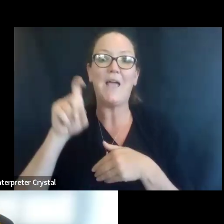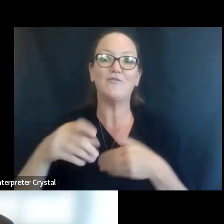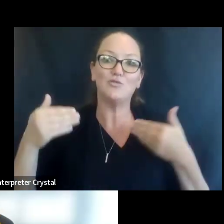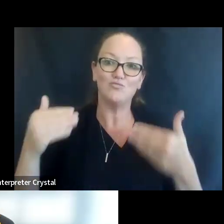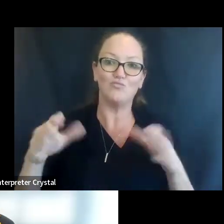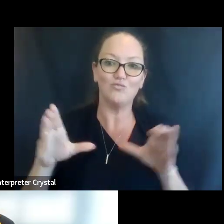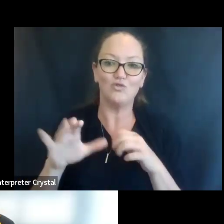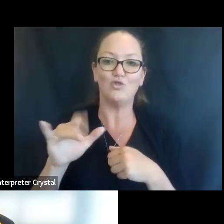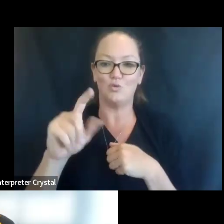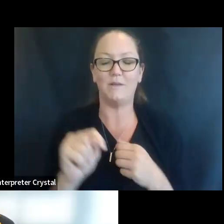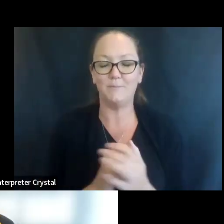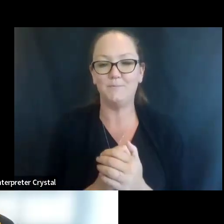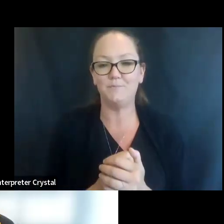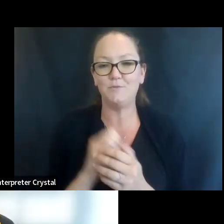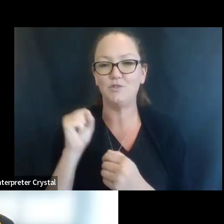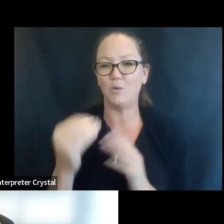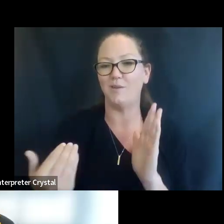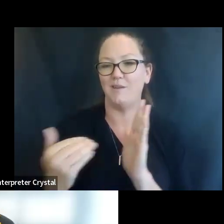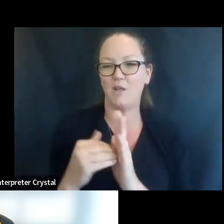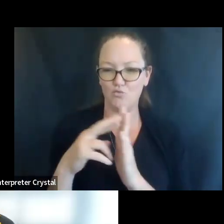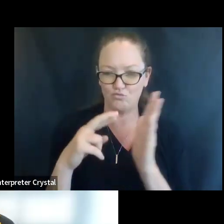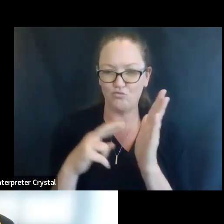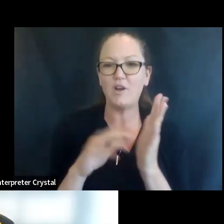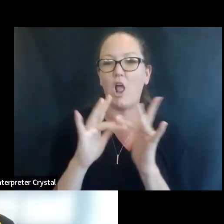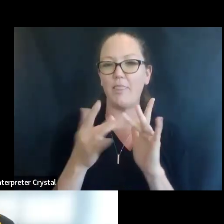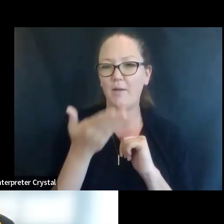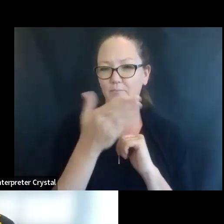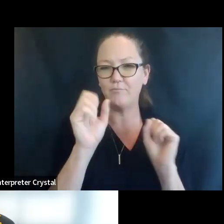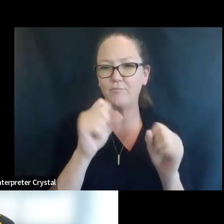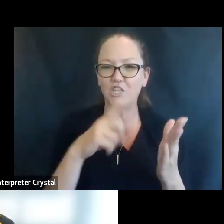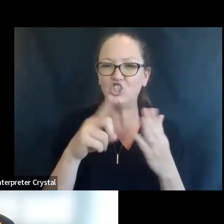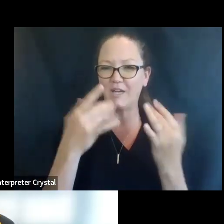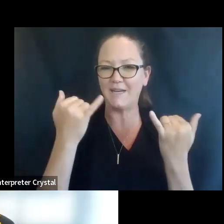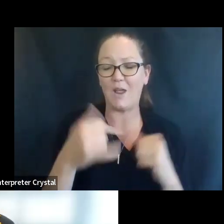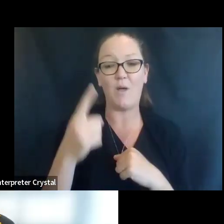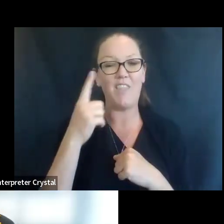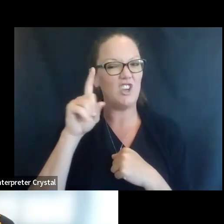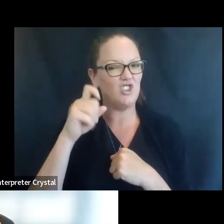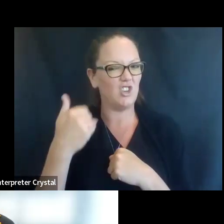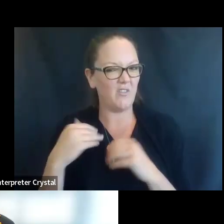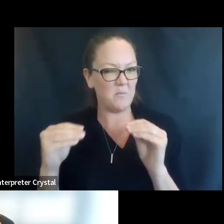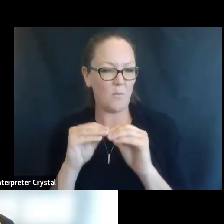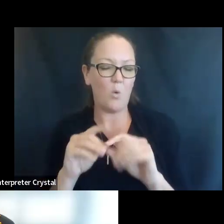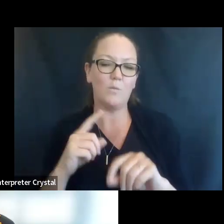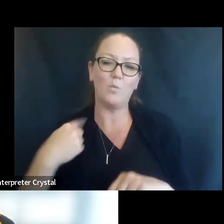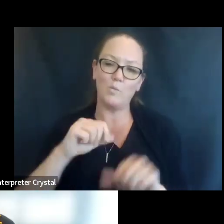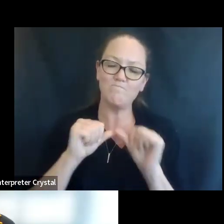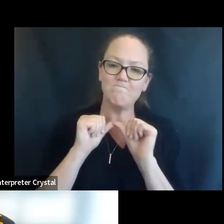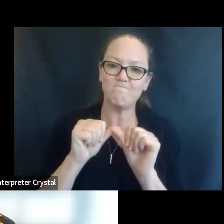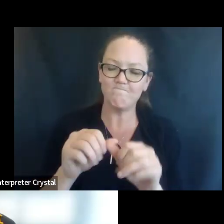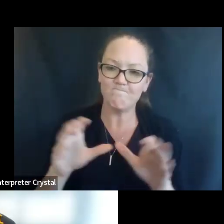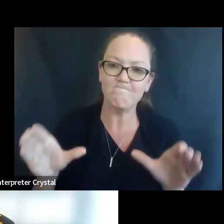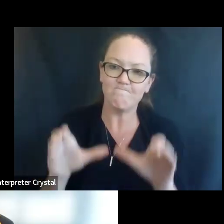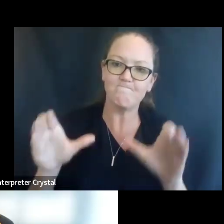is the registry is online. You can kind of view who's in there now. We think that there should be more, and we're actively trying to encourage more